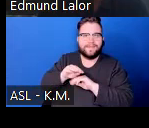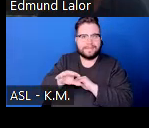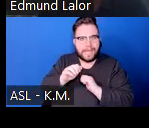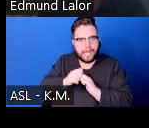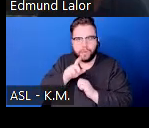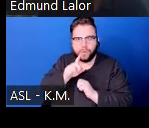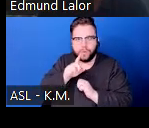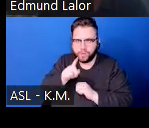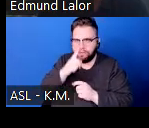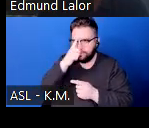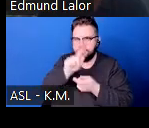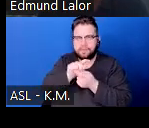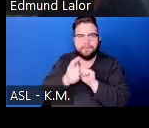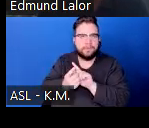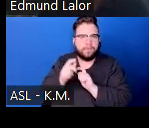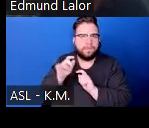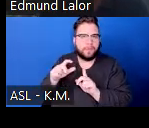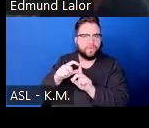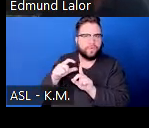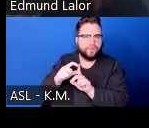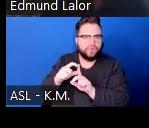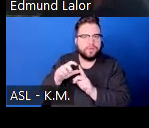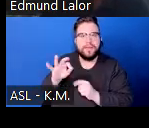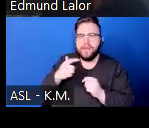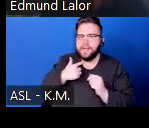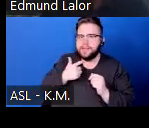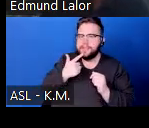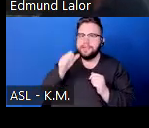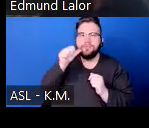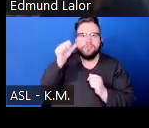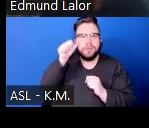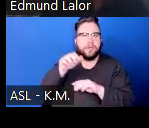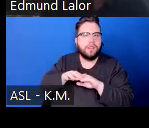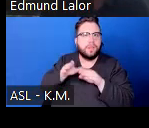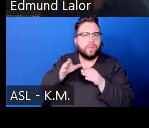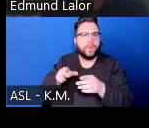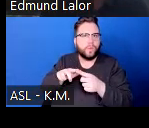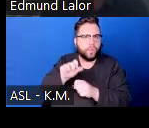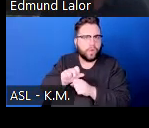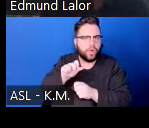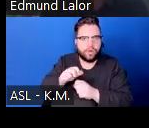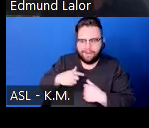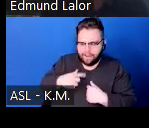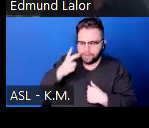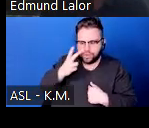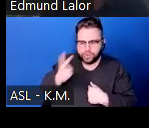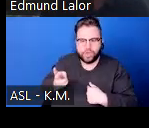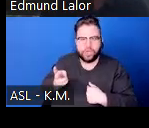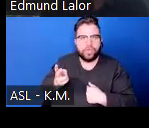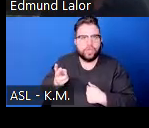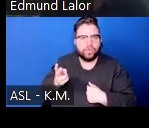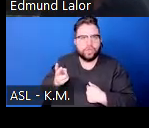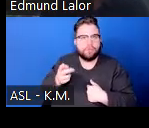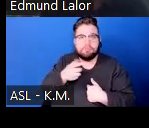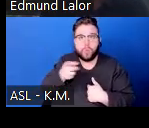sentences are different. For example, if I say, yesterday on my way to work, I saw a You have no idea what I saw on my way to work yesterday. You don't have a very